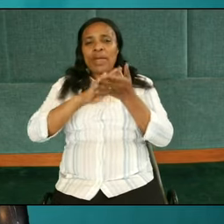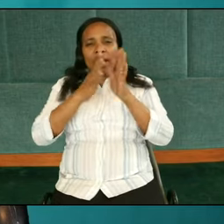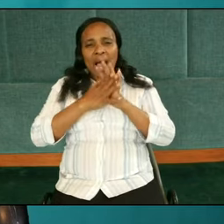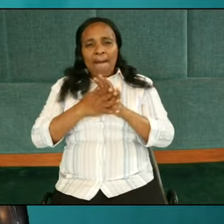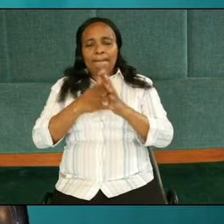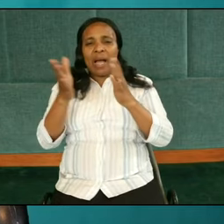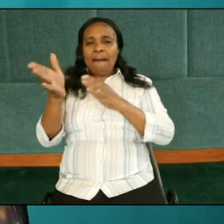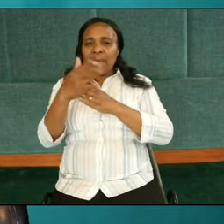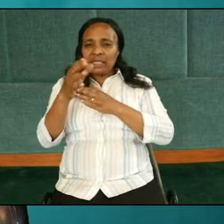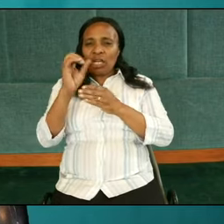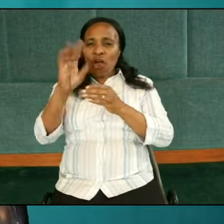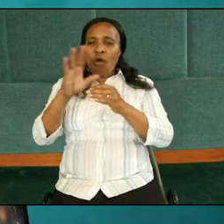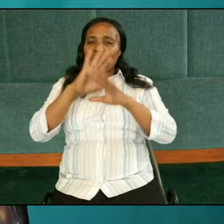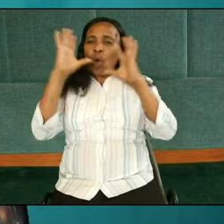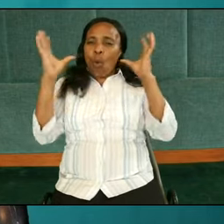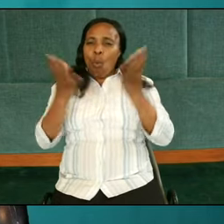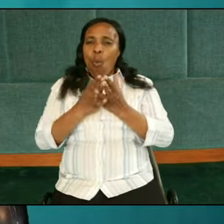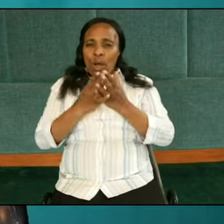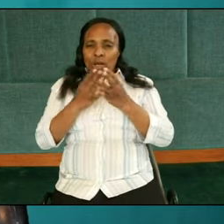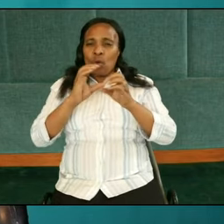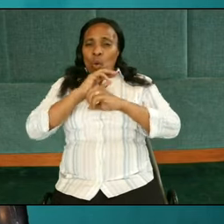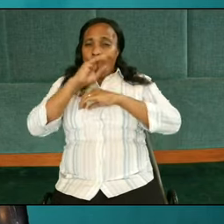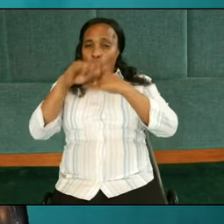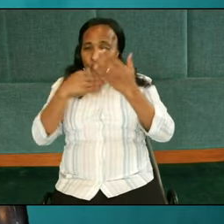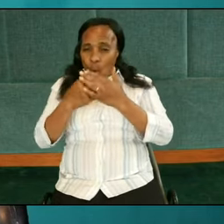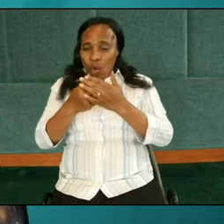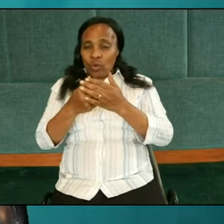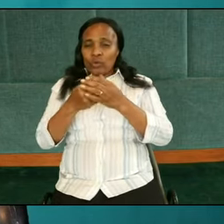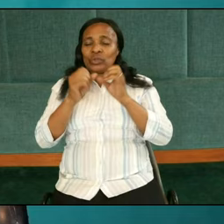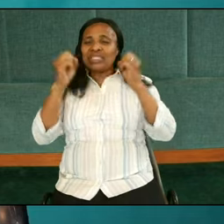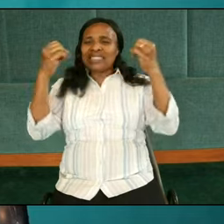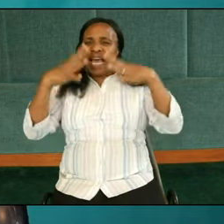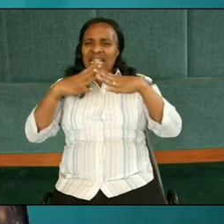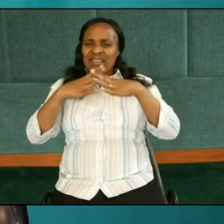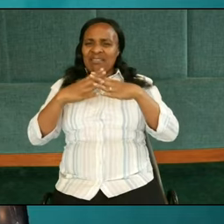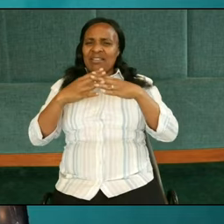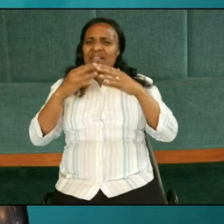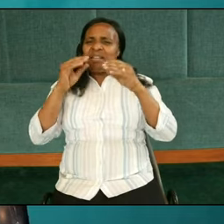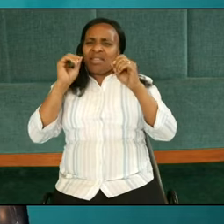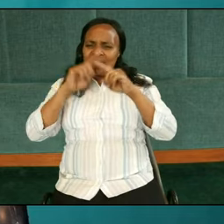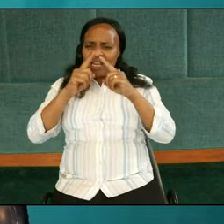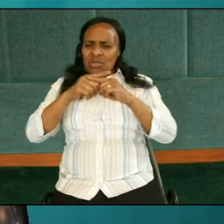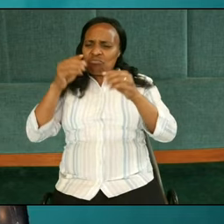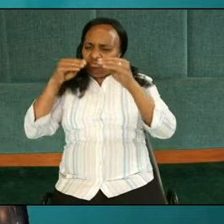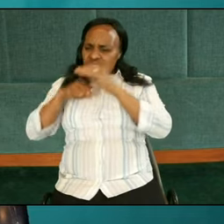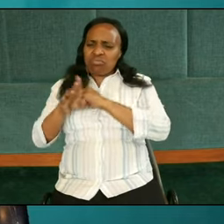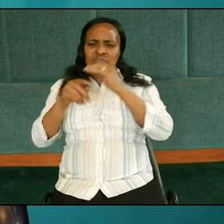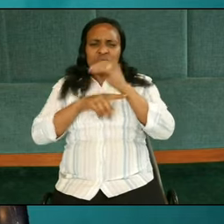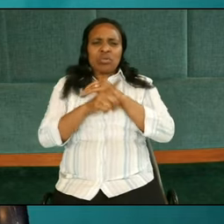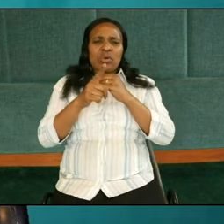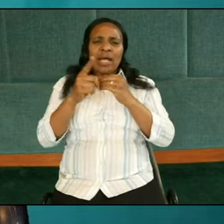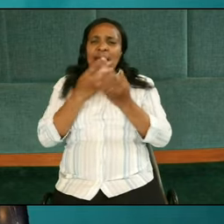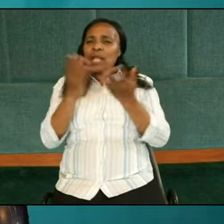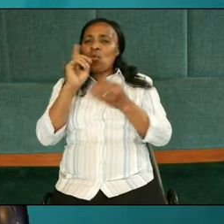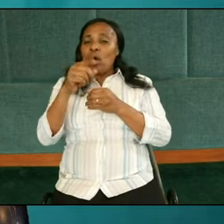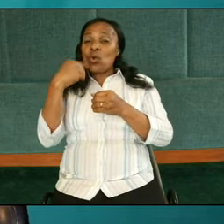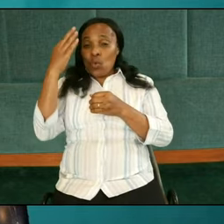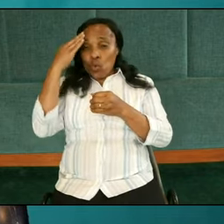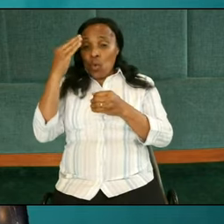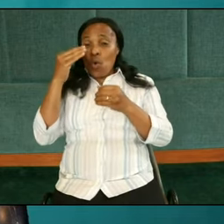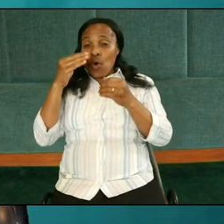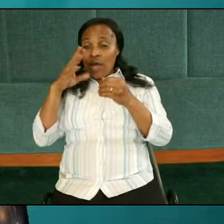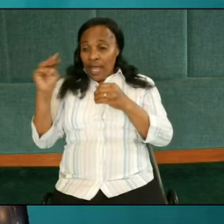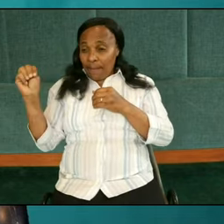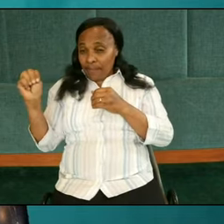to the whole world, who will shine brighter than everyone else. He will go to the people who know him. He will start